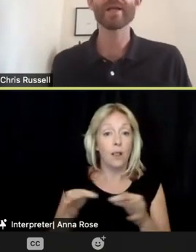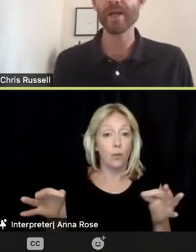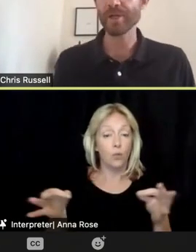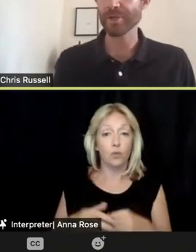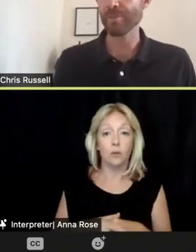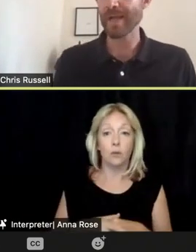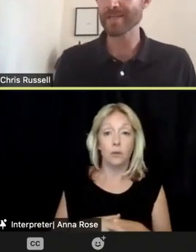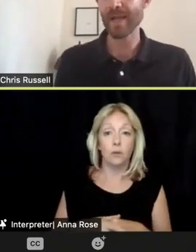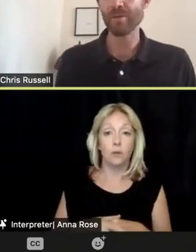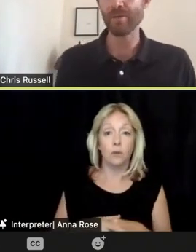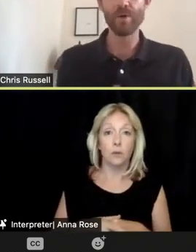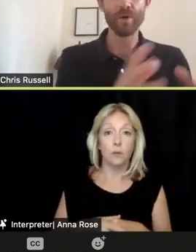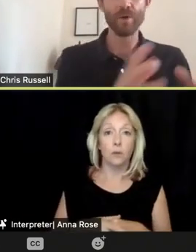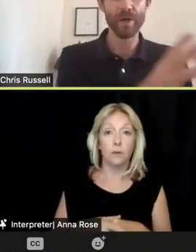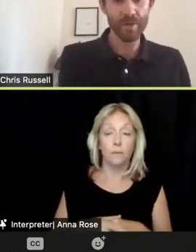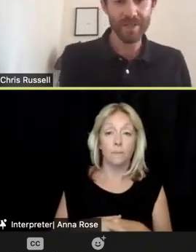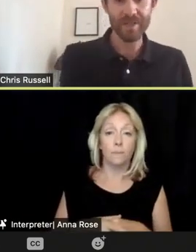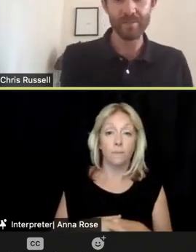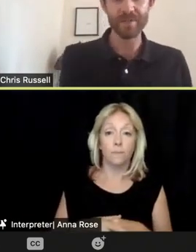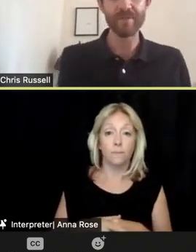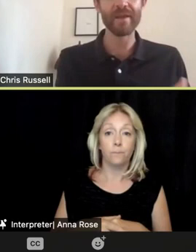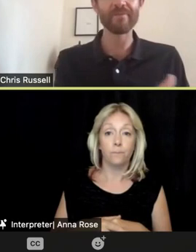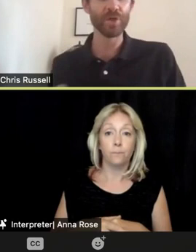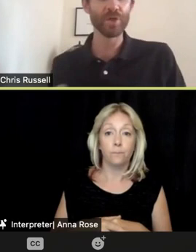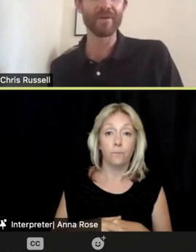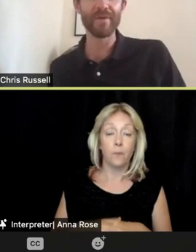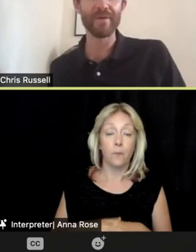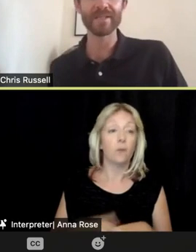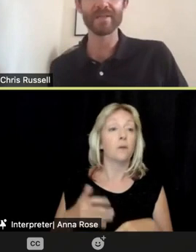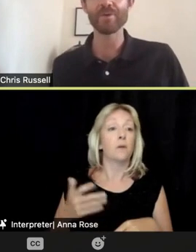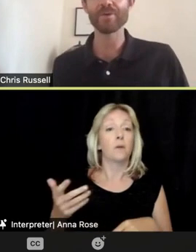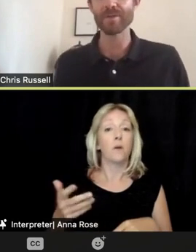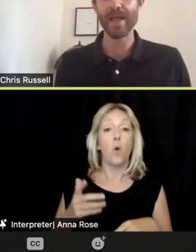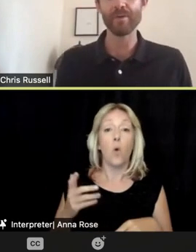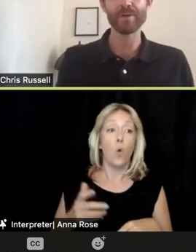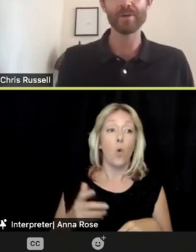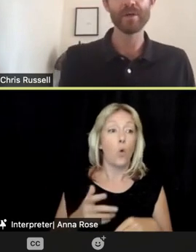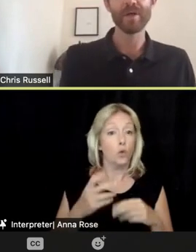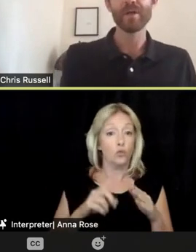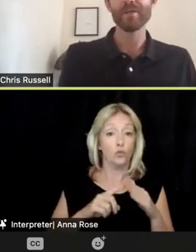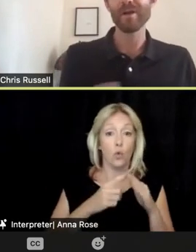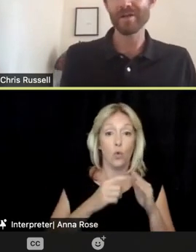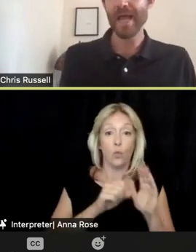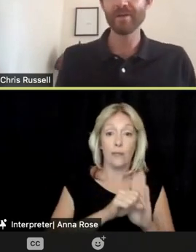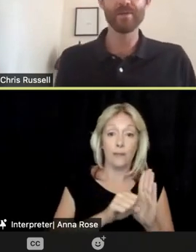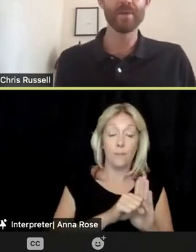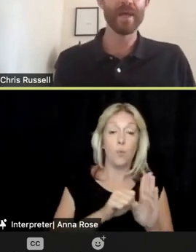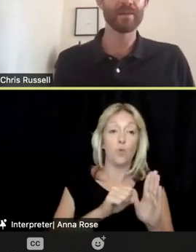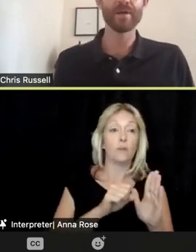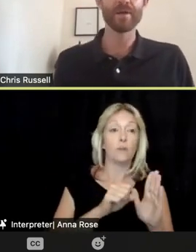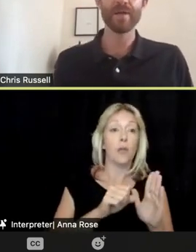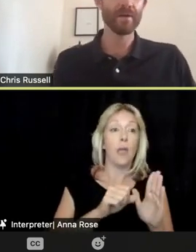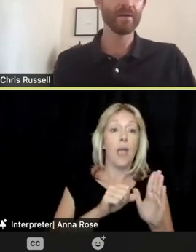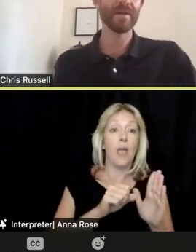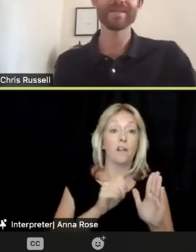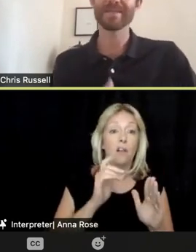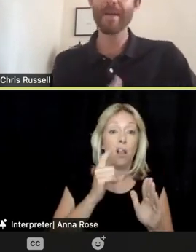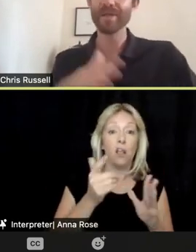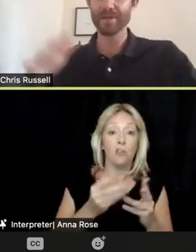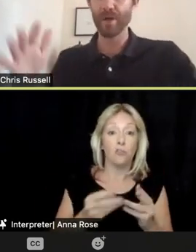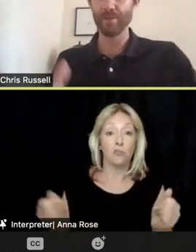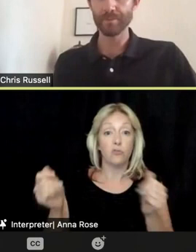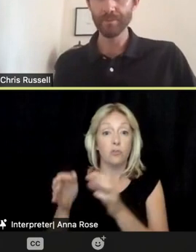you're not creating an issue by saying, well, we're going to use these symbols and then eventually we're going to phase them out towards language. They're intended to be that. They're intended